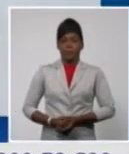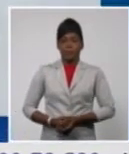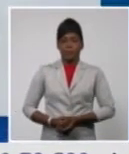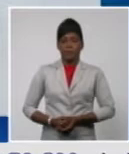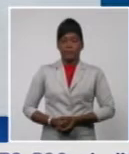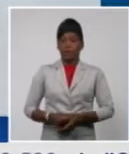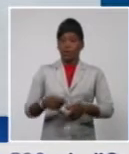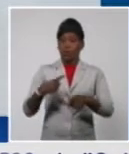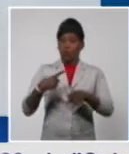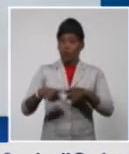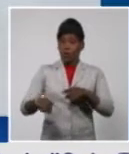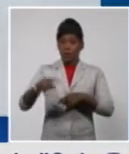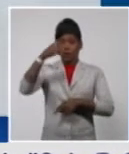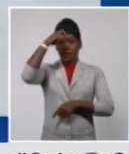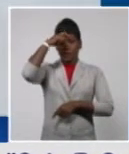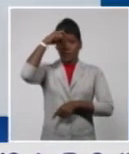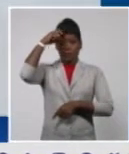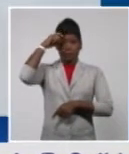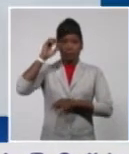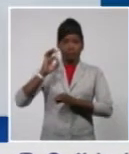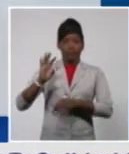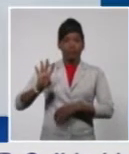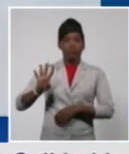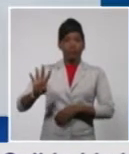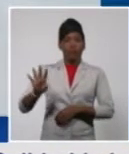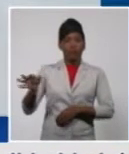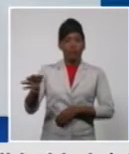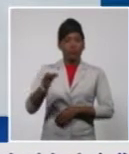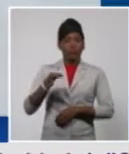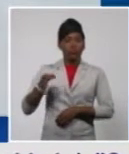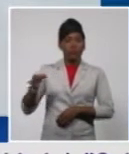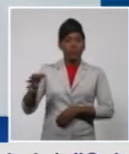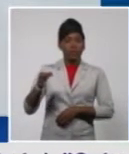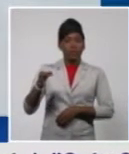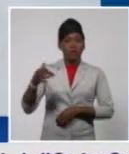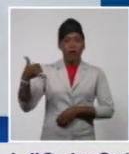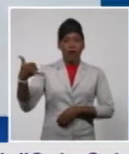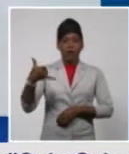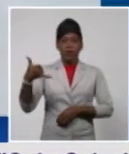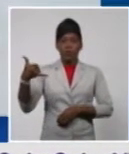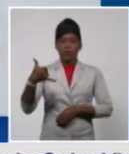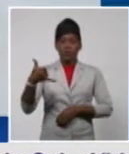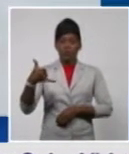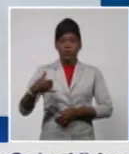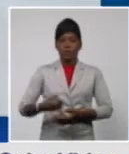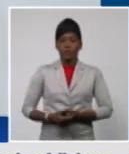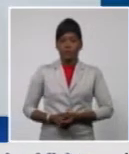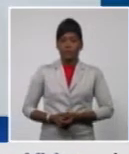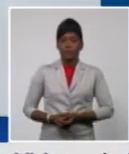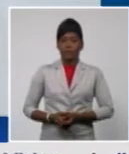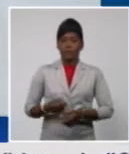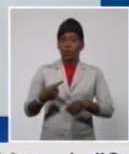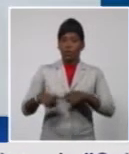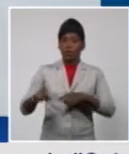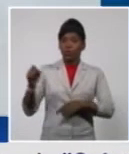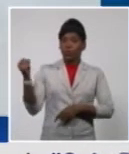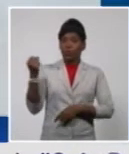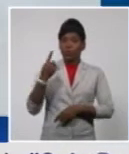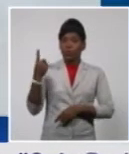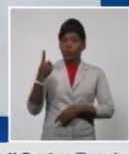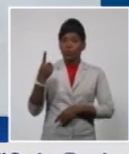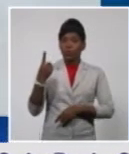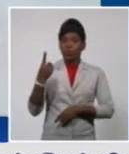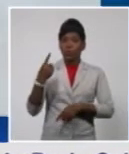the 3 cases belong 1 each to Sibanicu, Vertientes, and Florida.